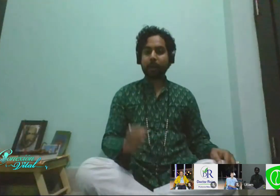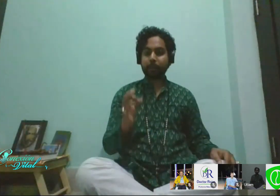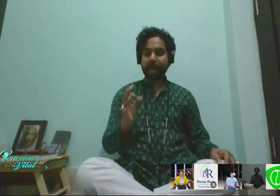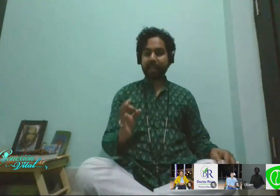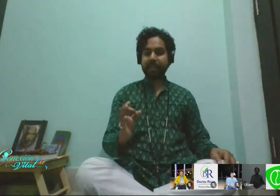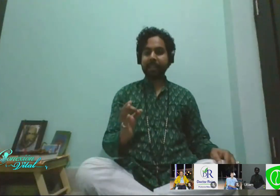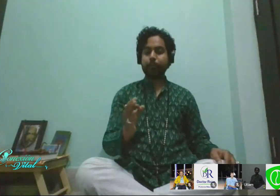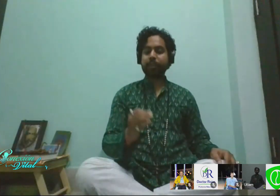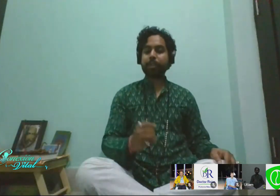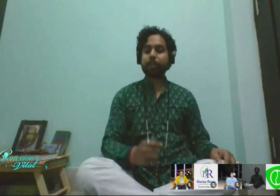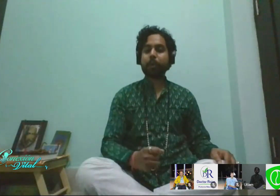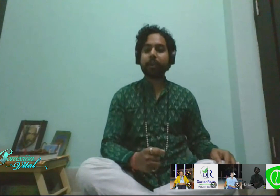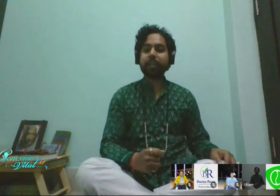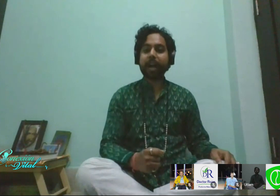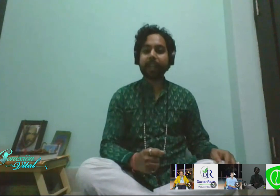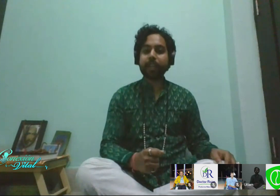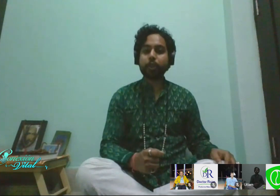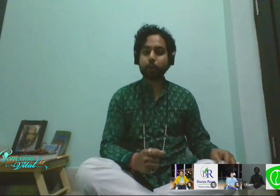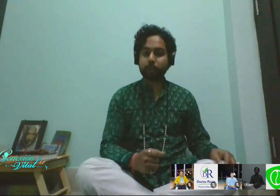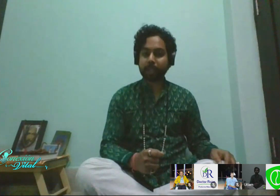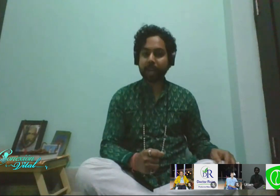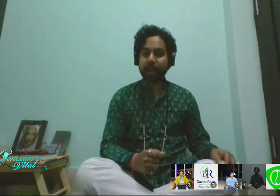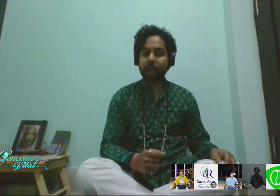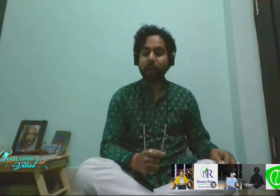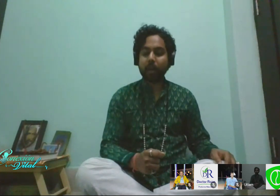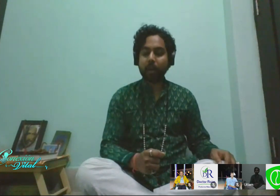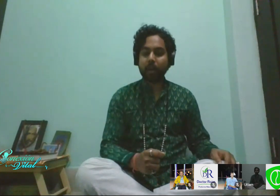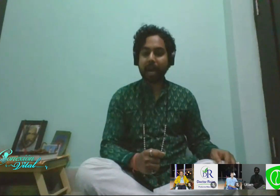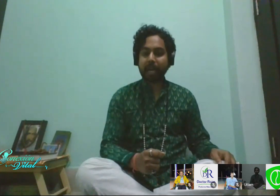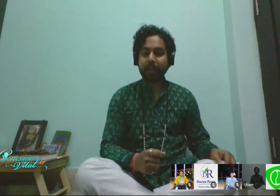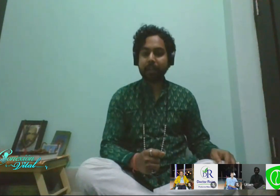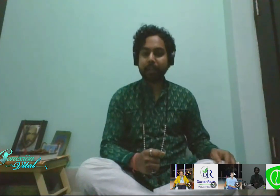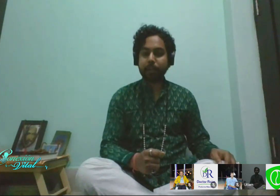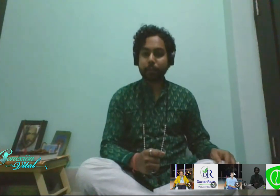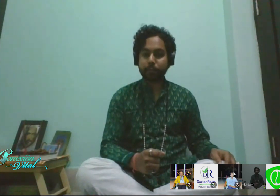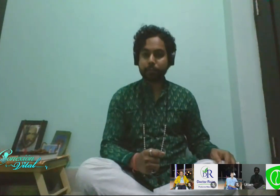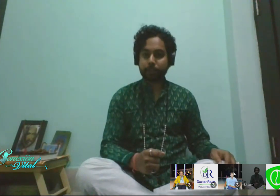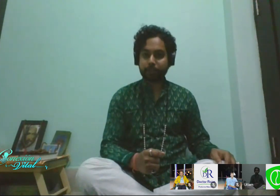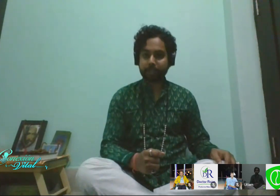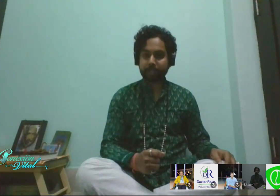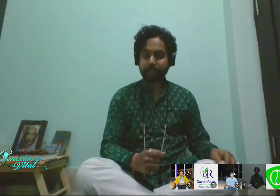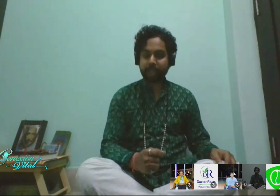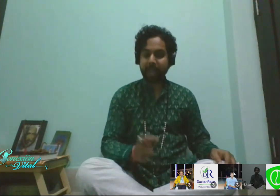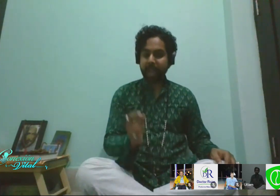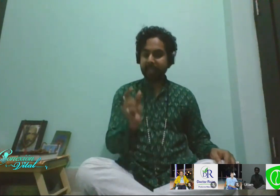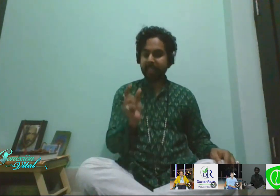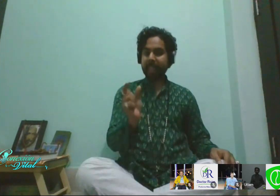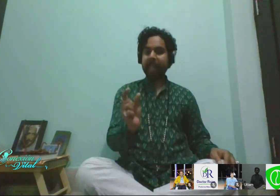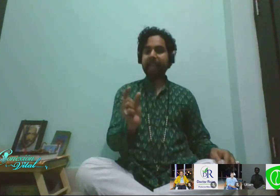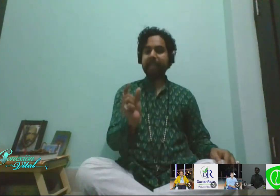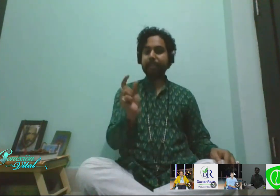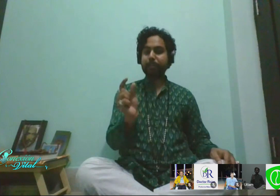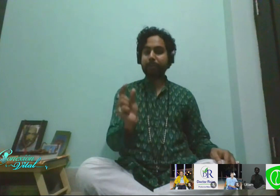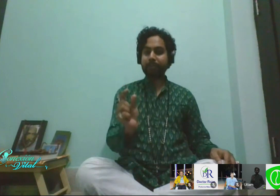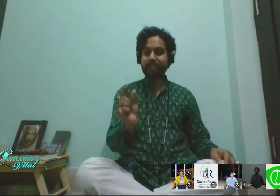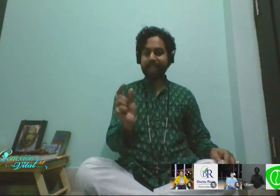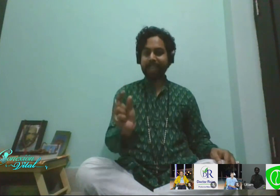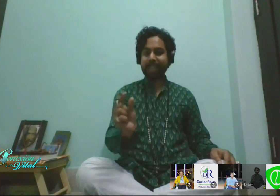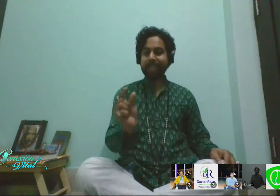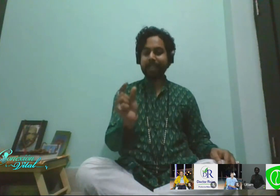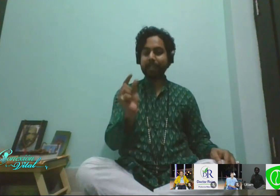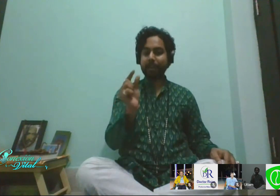you one practice which is called Nadi Shodhana or alternate nostril breathing, and then a